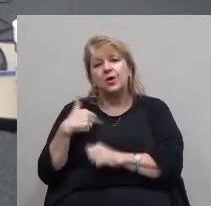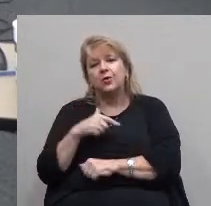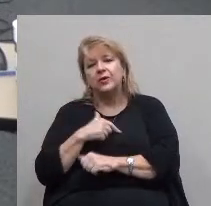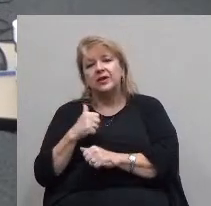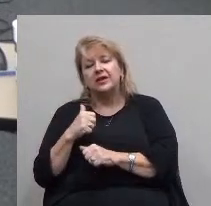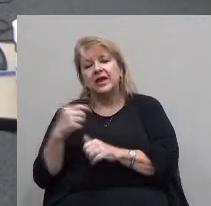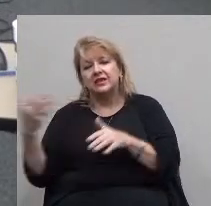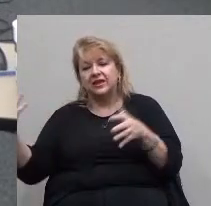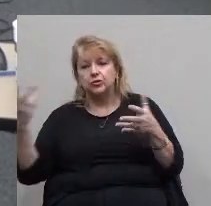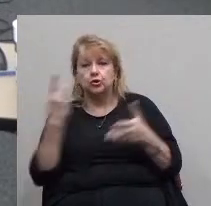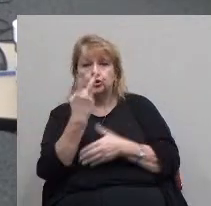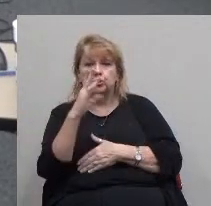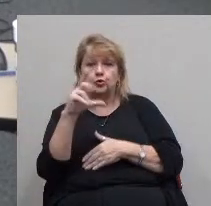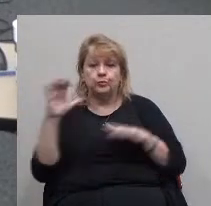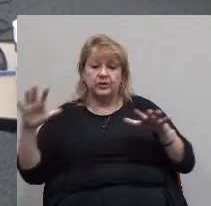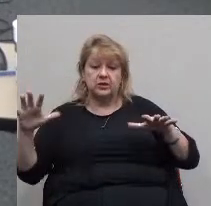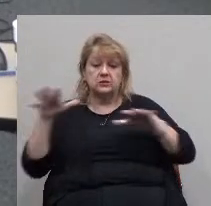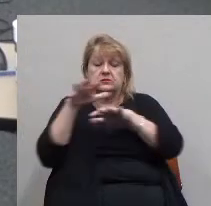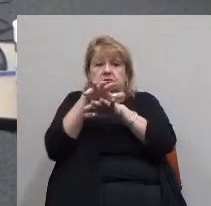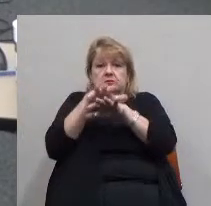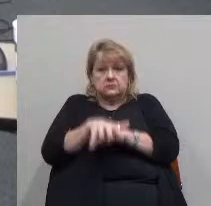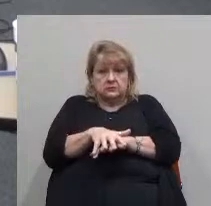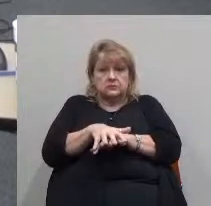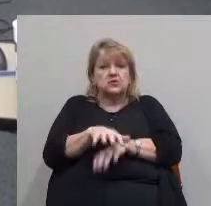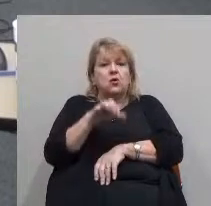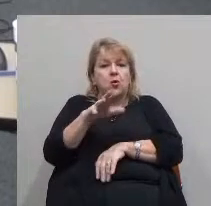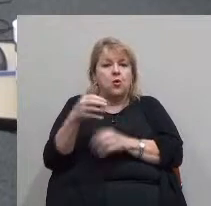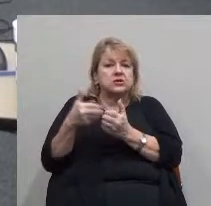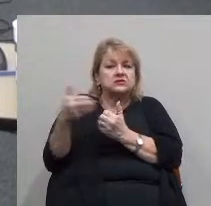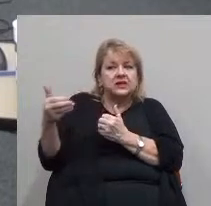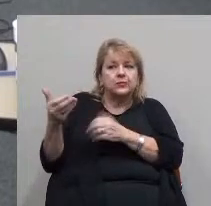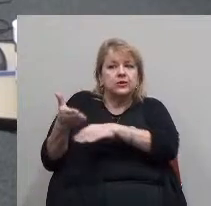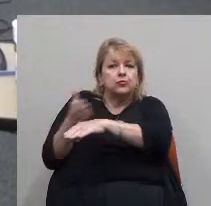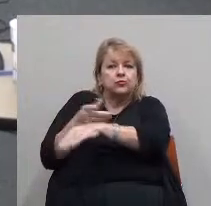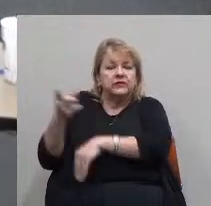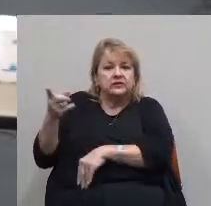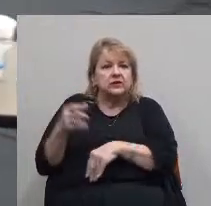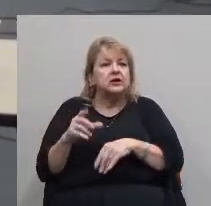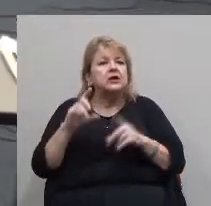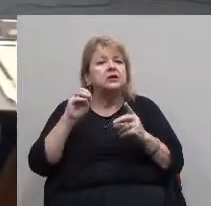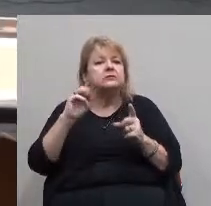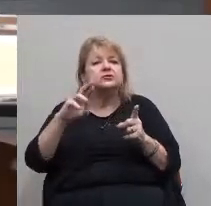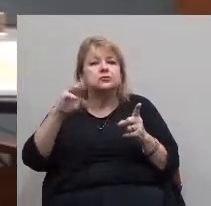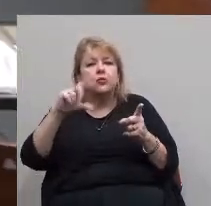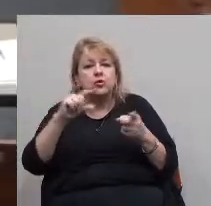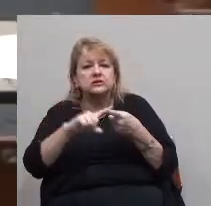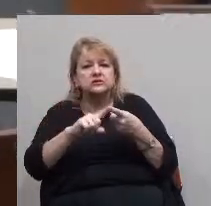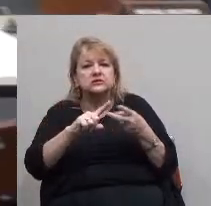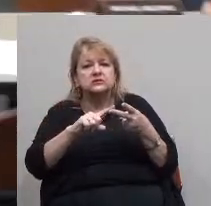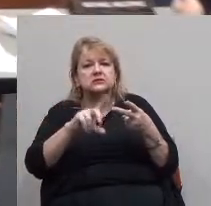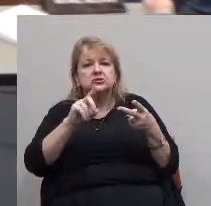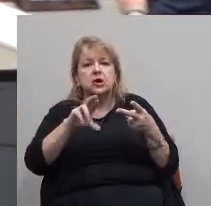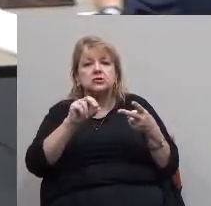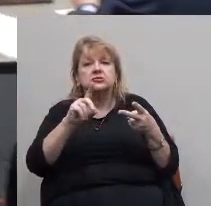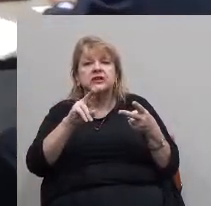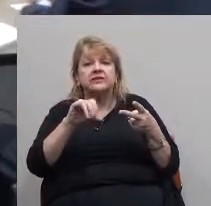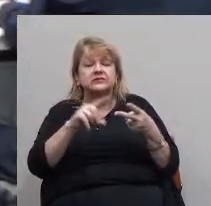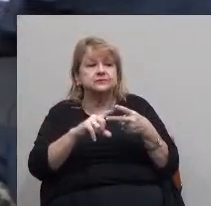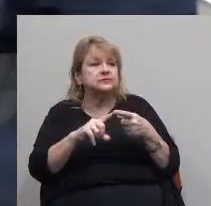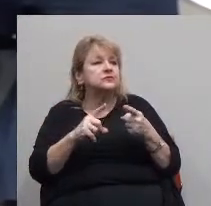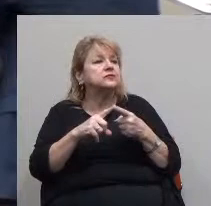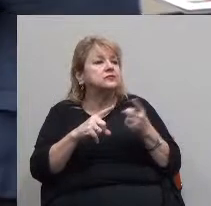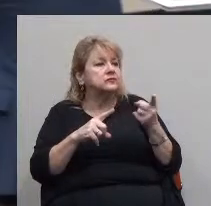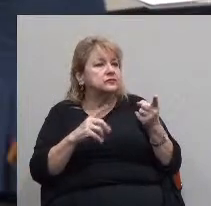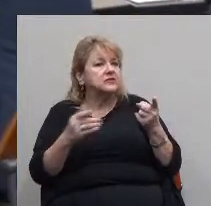can either marry the two bills or work with them. Perfect. Mr. Morris and then Dr. Davis. Yeah, just following up